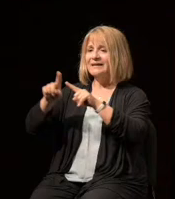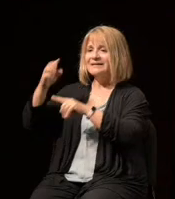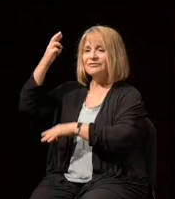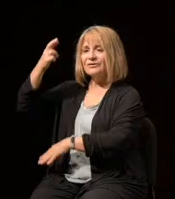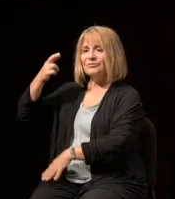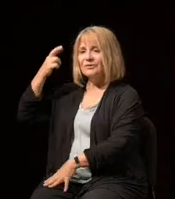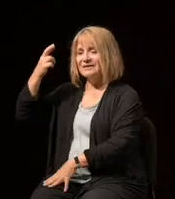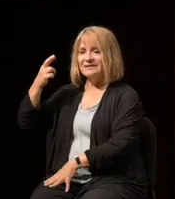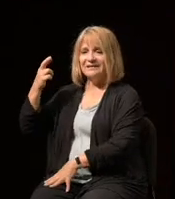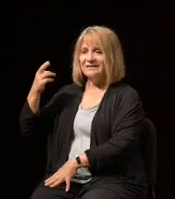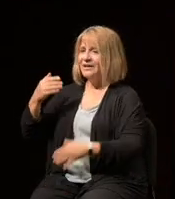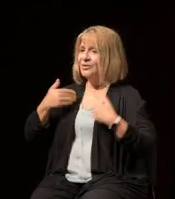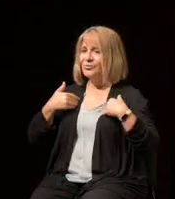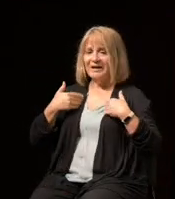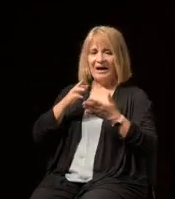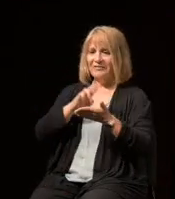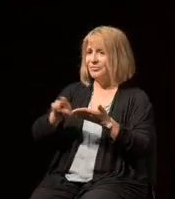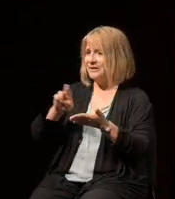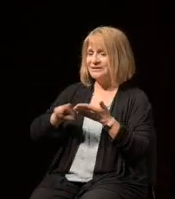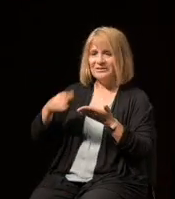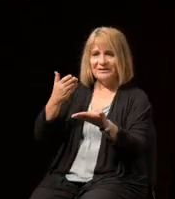are some seminal studies that show that.